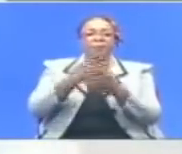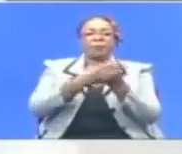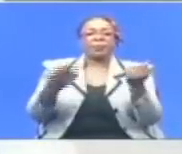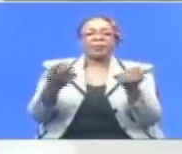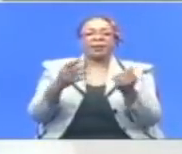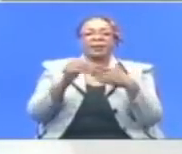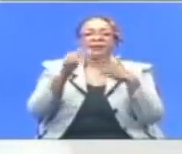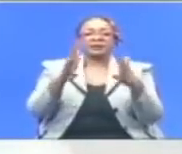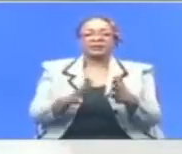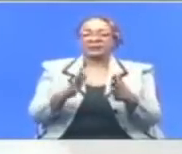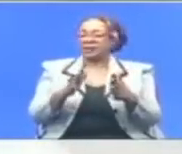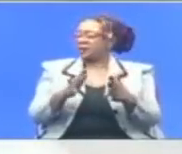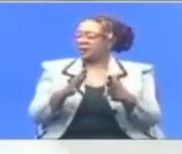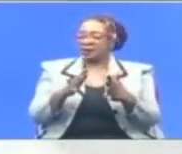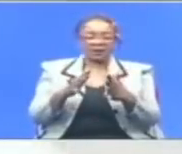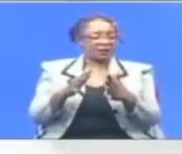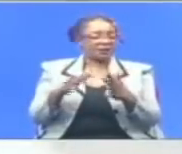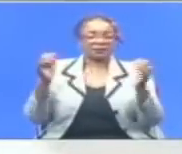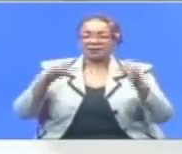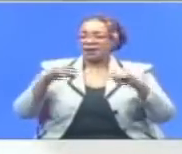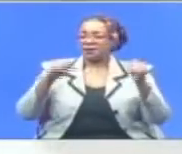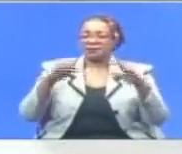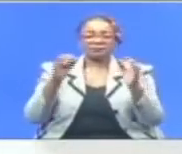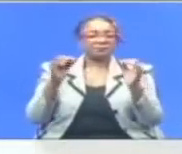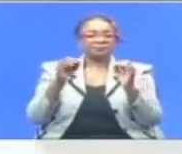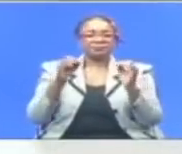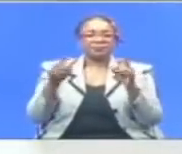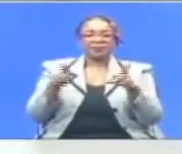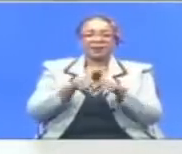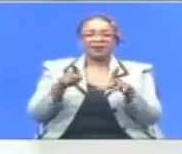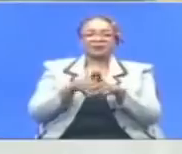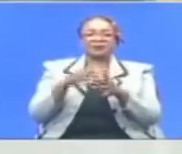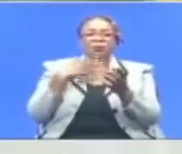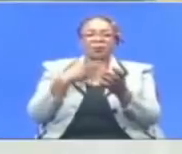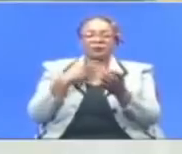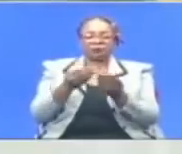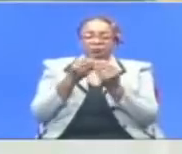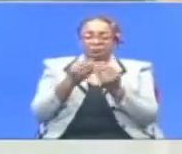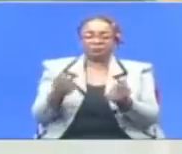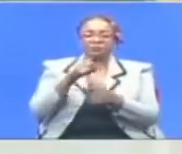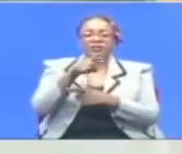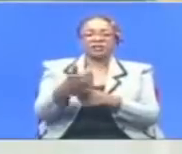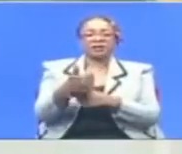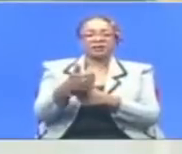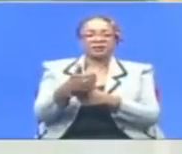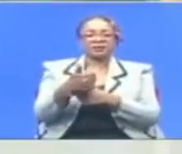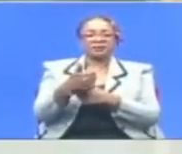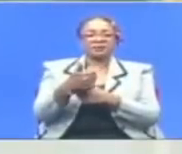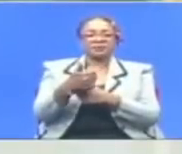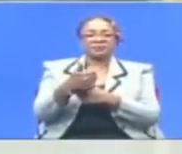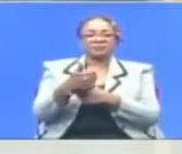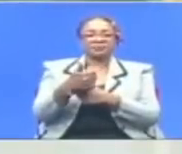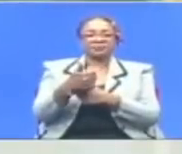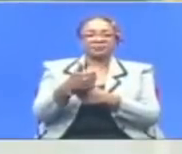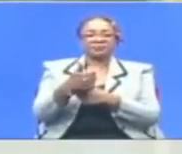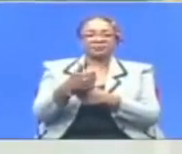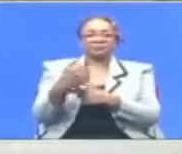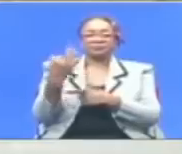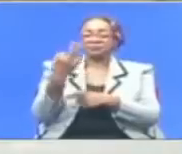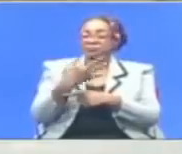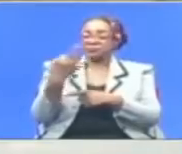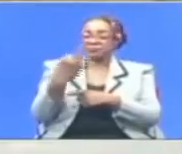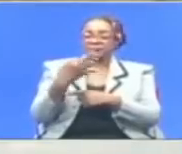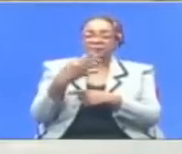are not seeing eye to eye as they endeavor to outdo each other. Very good, very good. Just Wednesday,